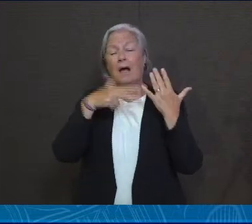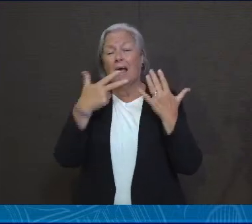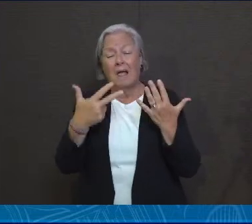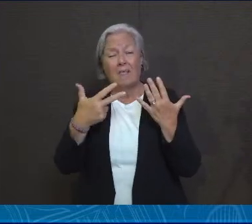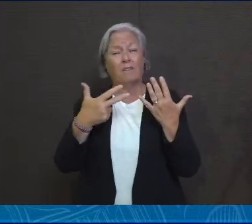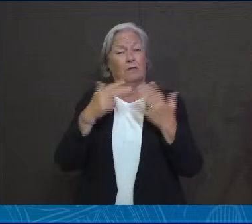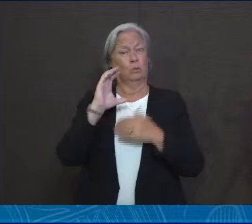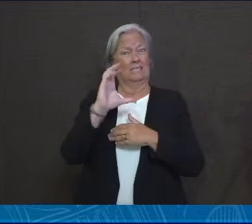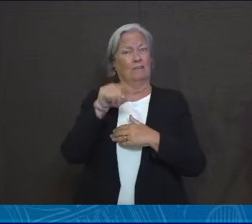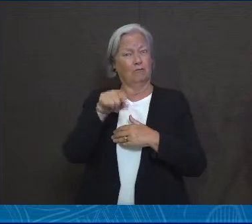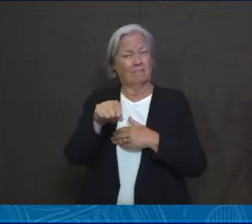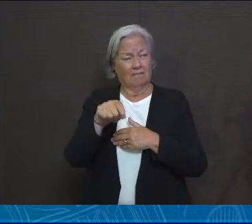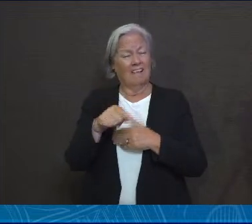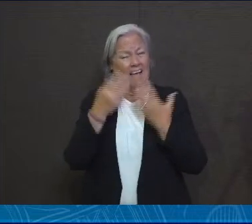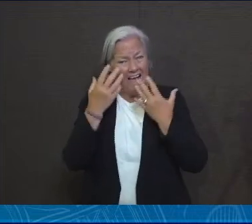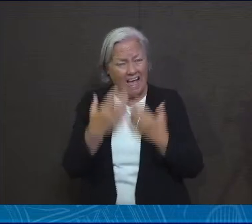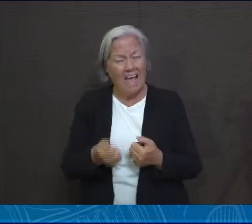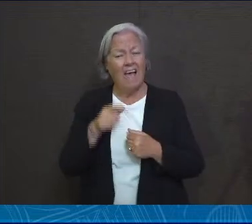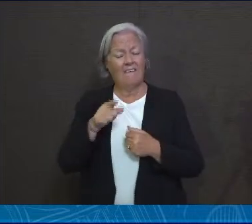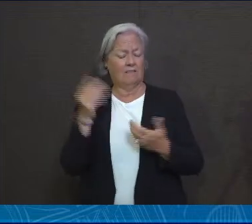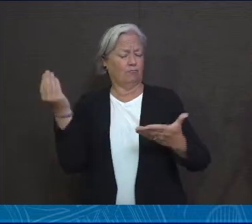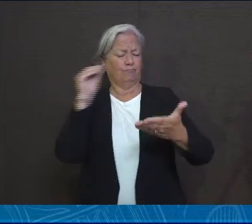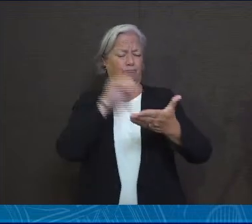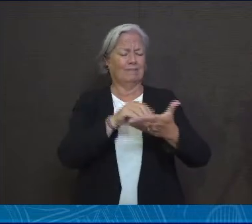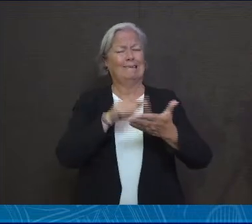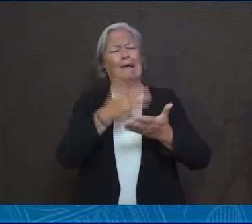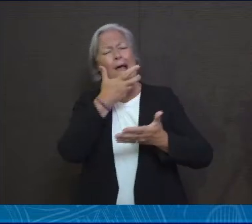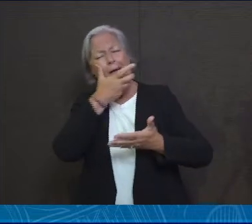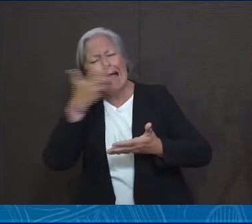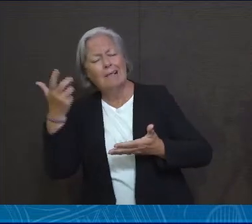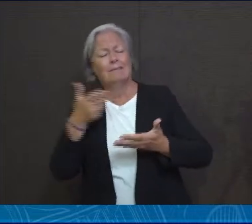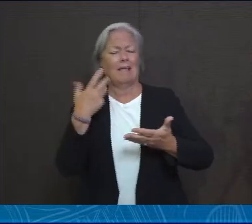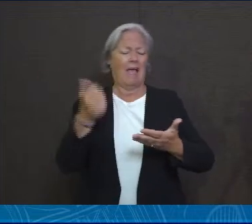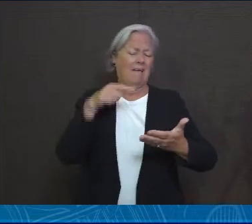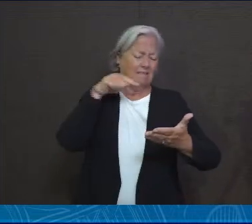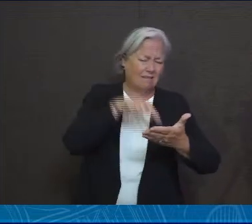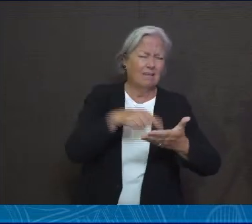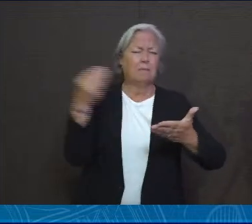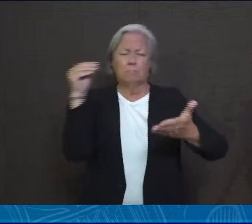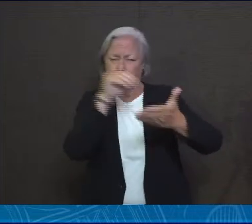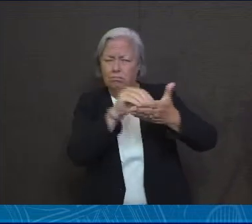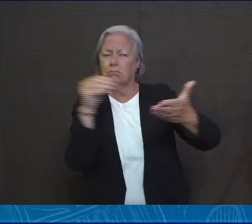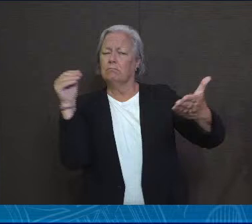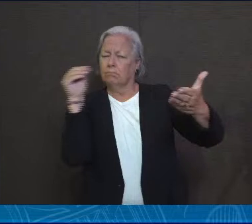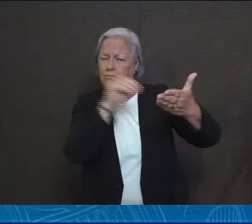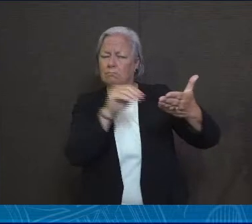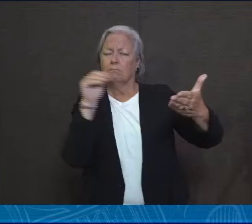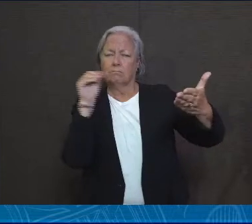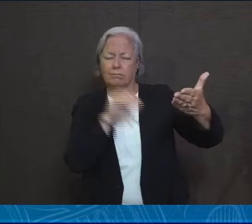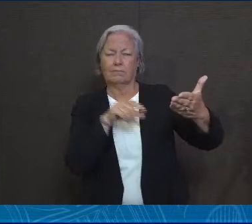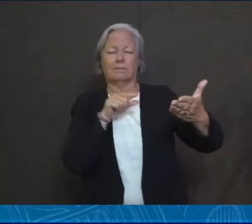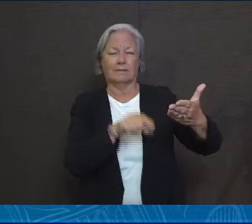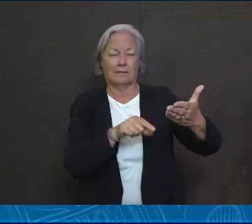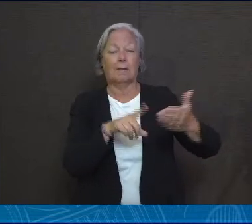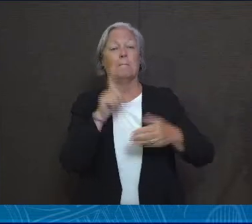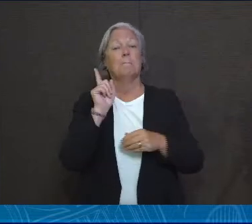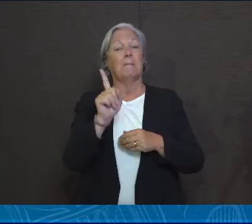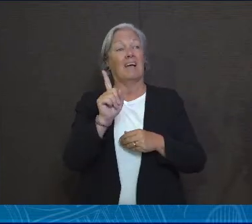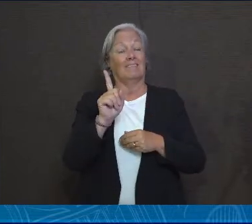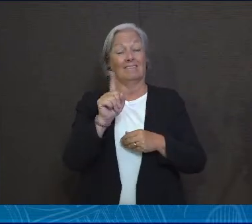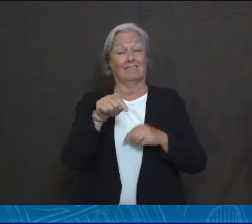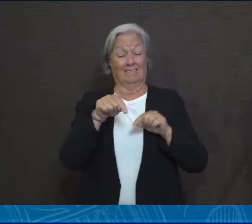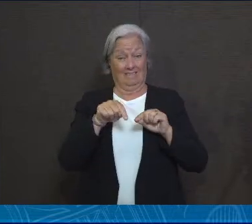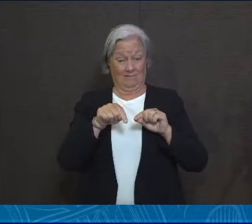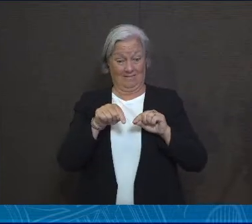of hot temperature. There are records of enormous storms. It's not compatible to the meteorological